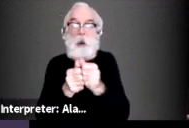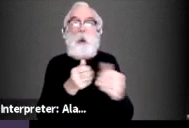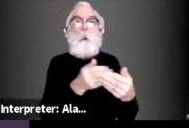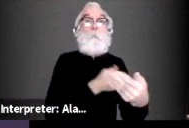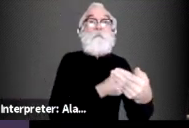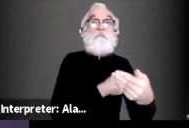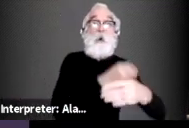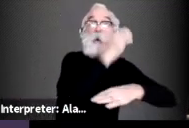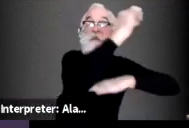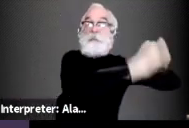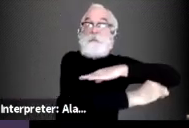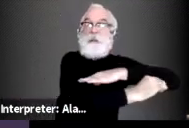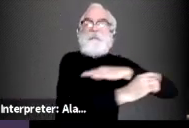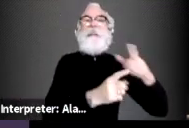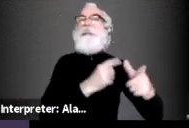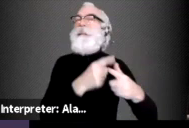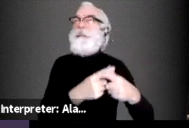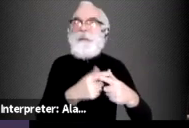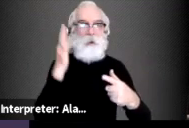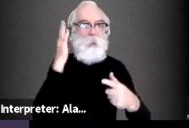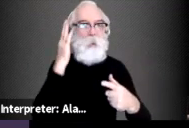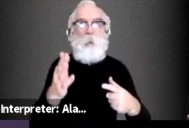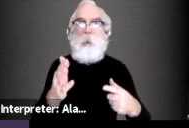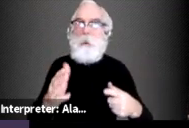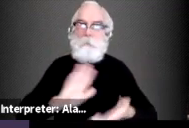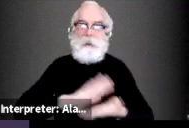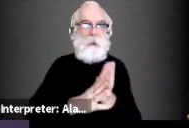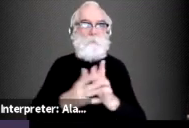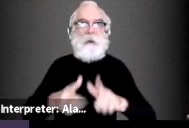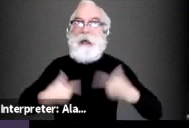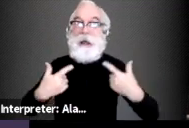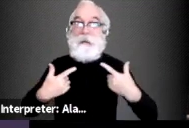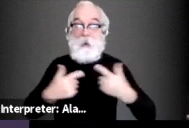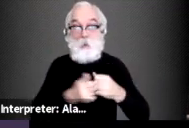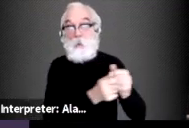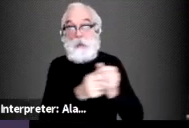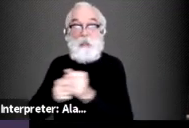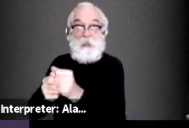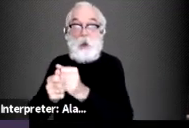impotent. United, they were active and powerful.